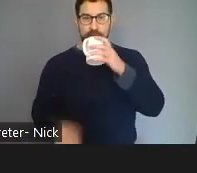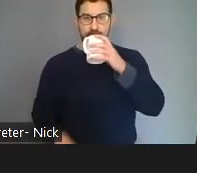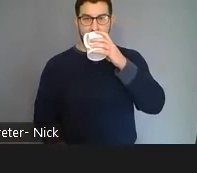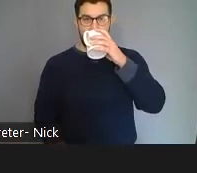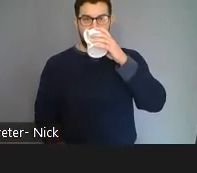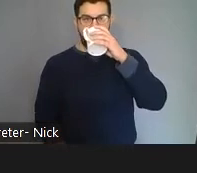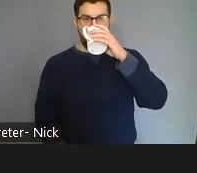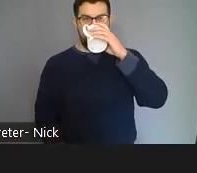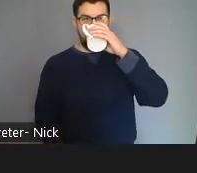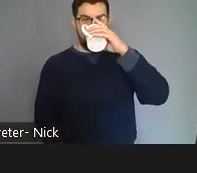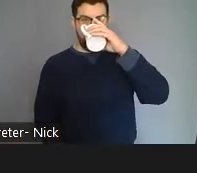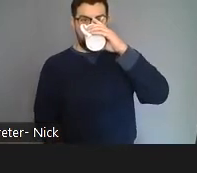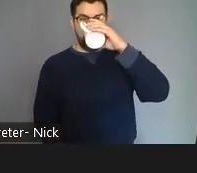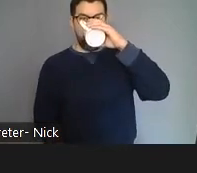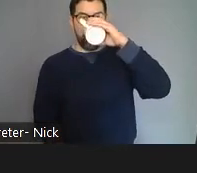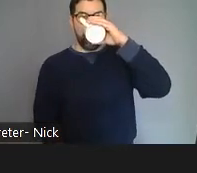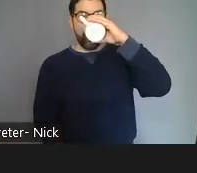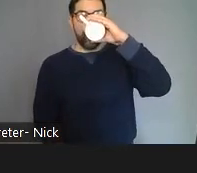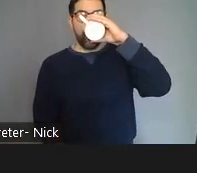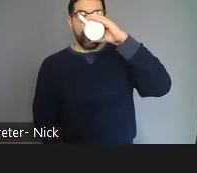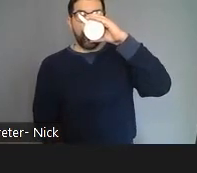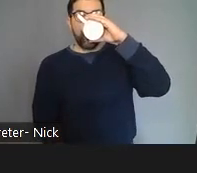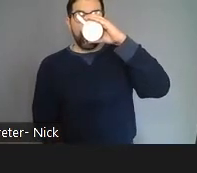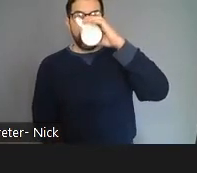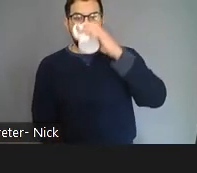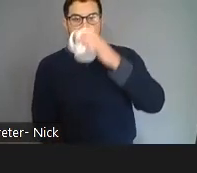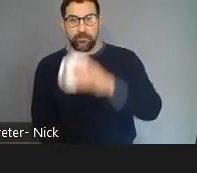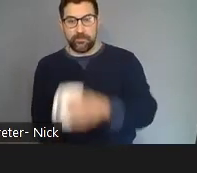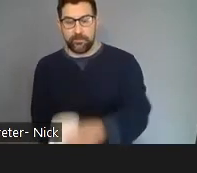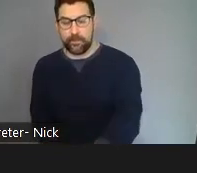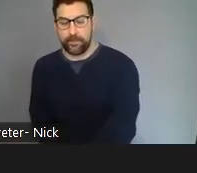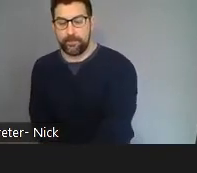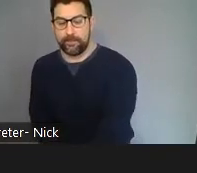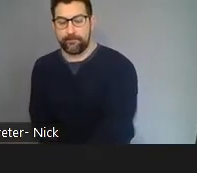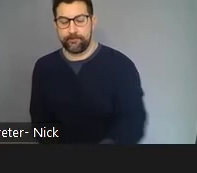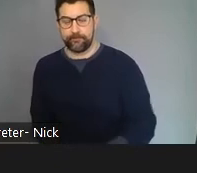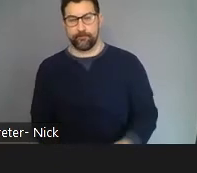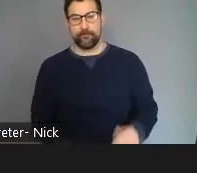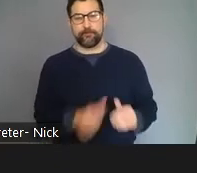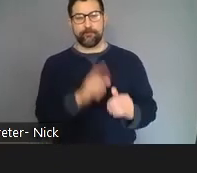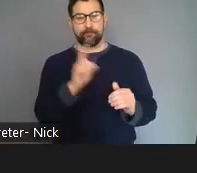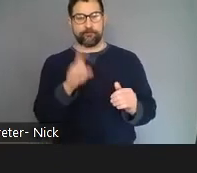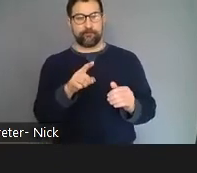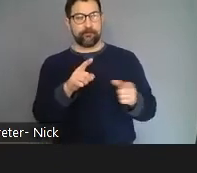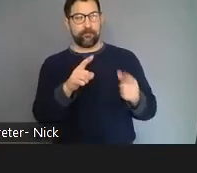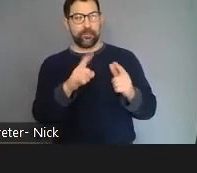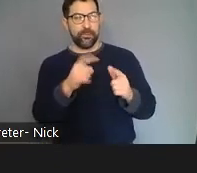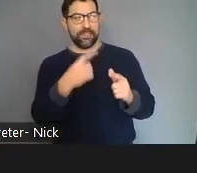Okay, I think we have another question, and the question begins with appreciation